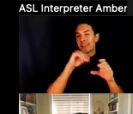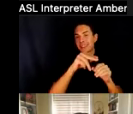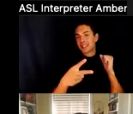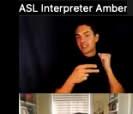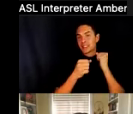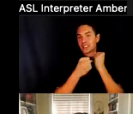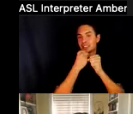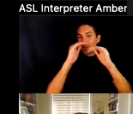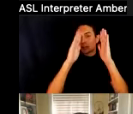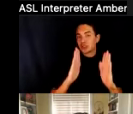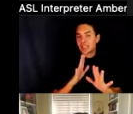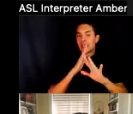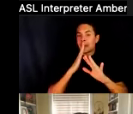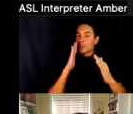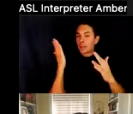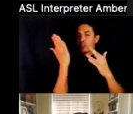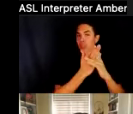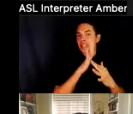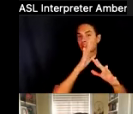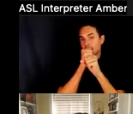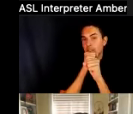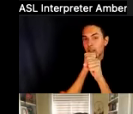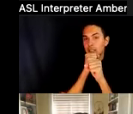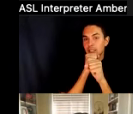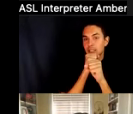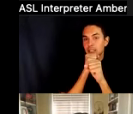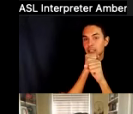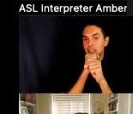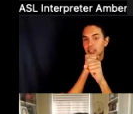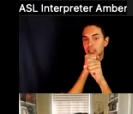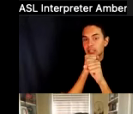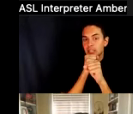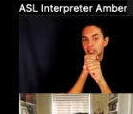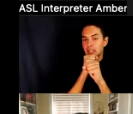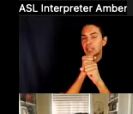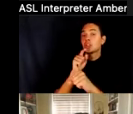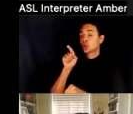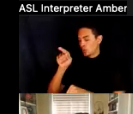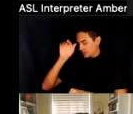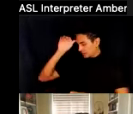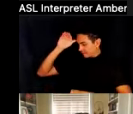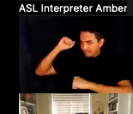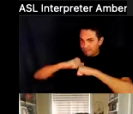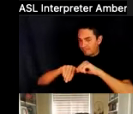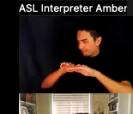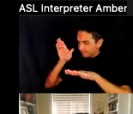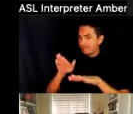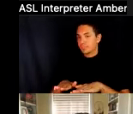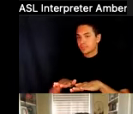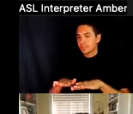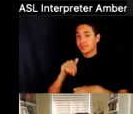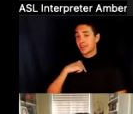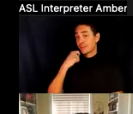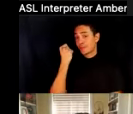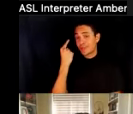confidentiality. Yeah, So you standing your firm ground, but I mean, I understand it didn't